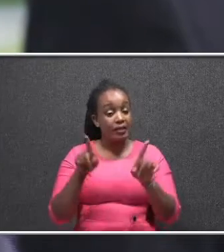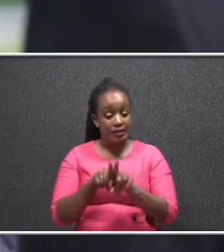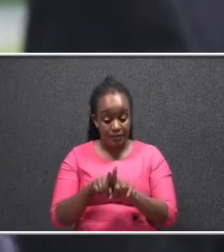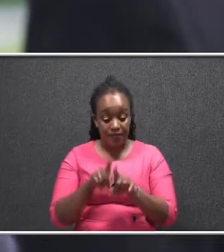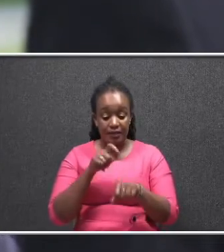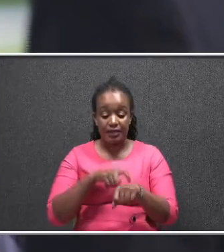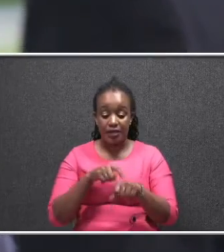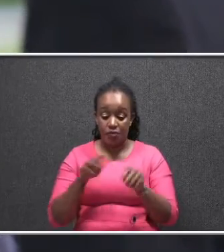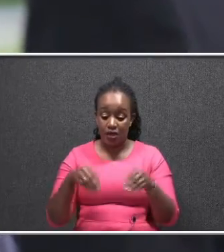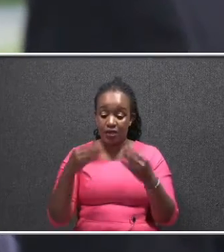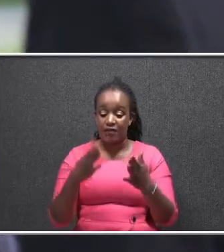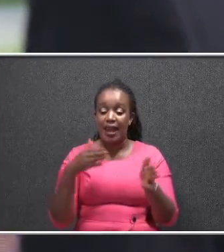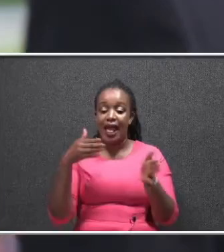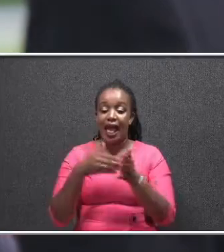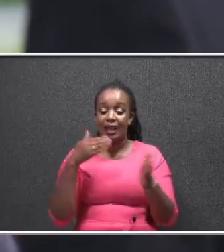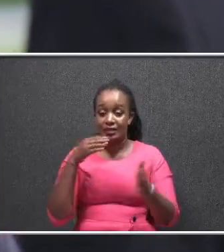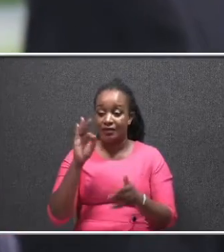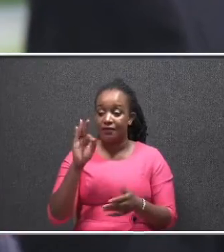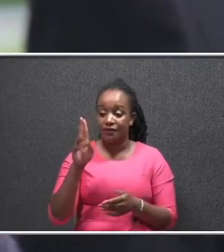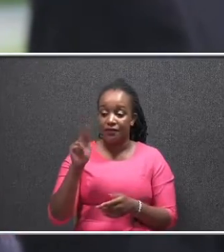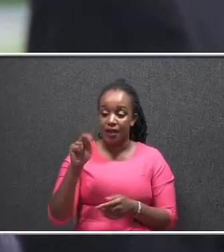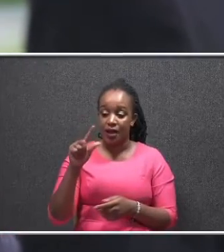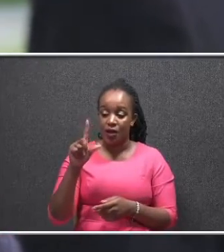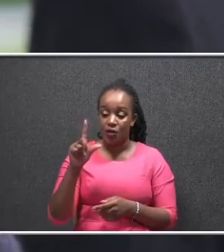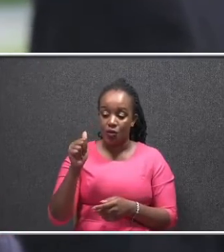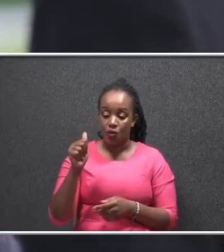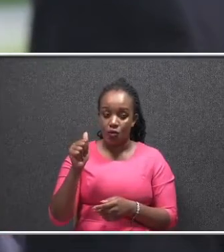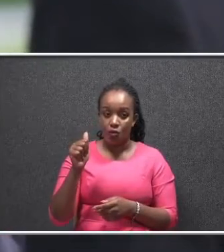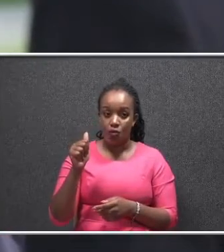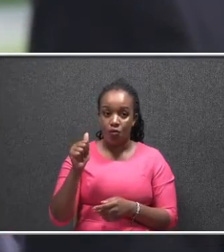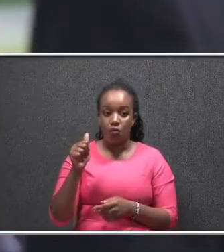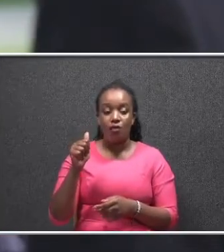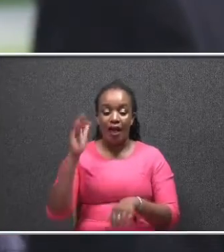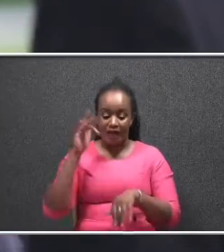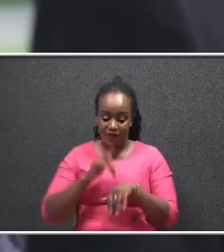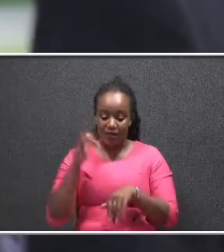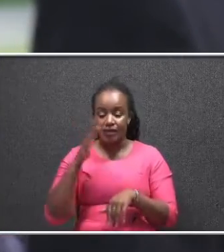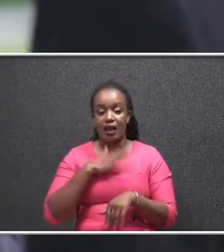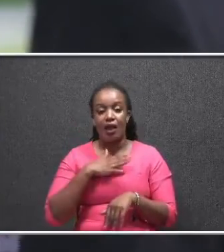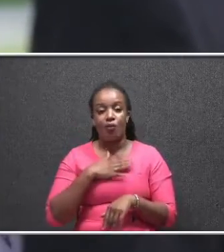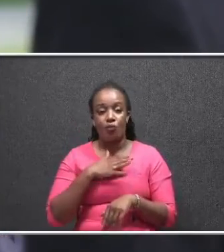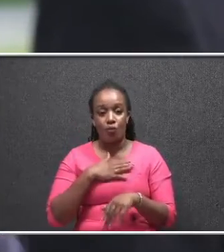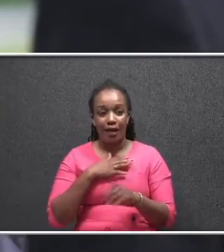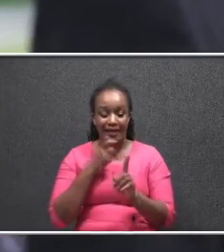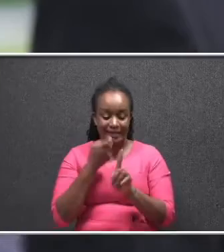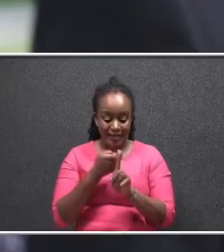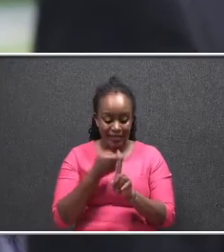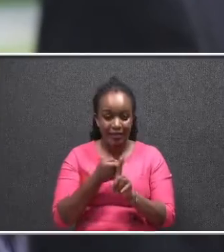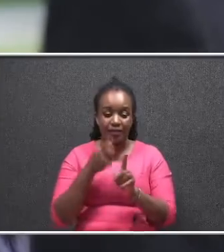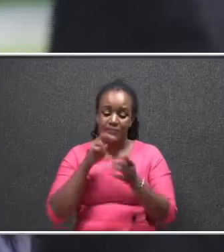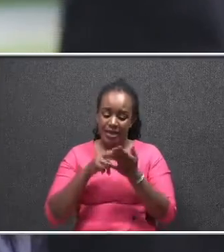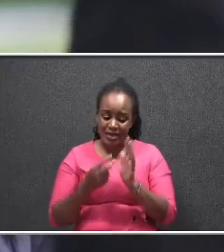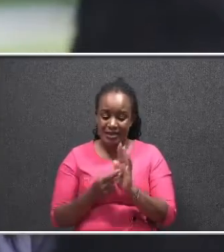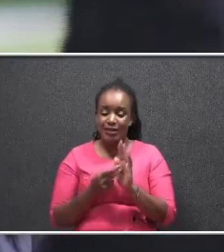administer antifungal, you're also affecting our cells. So to some extent, yes, we